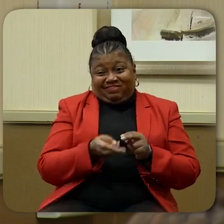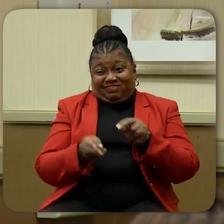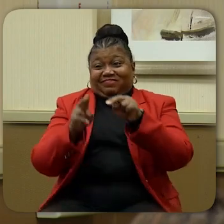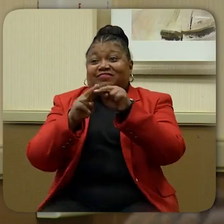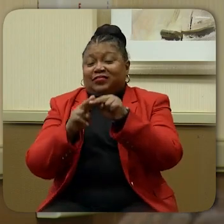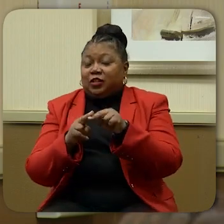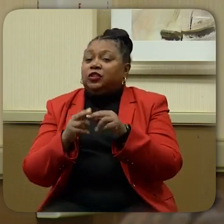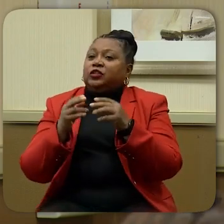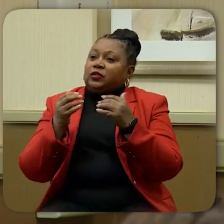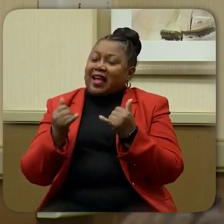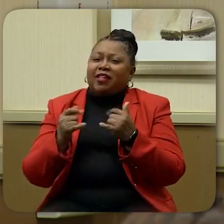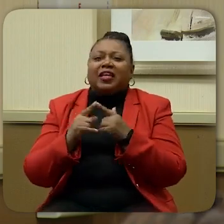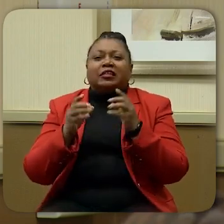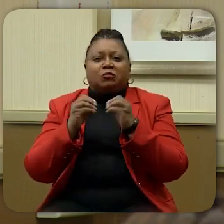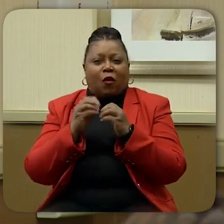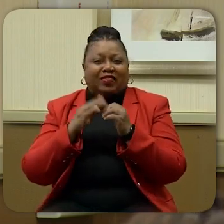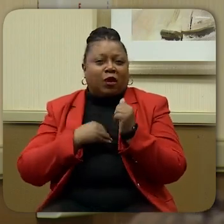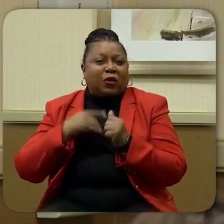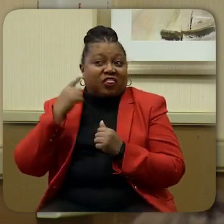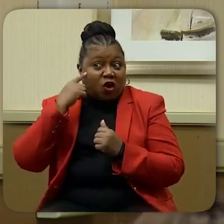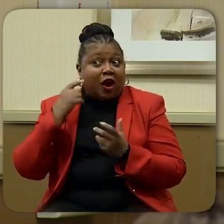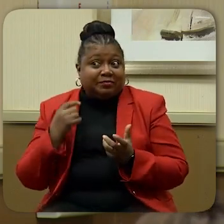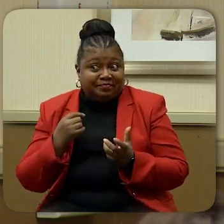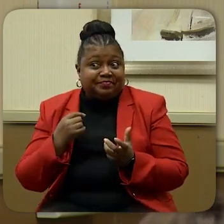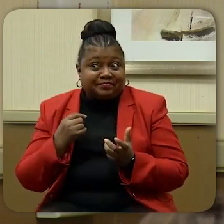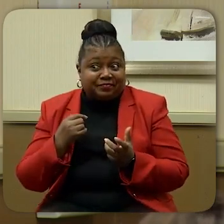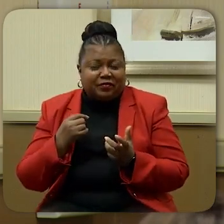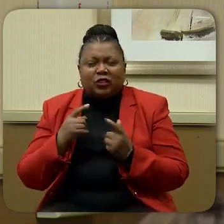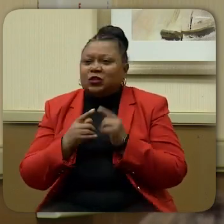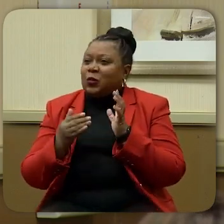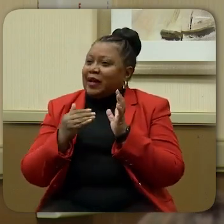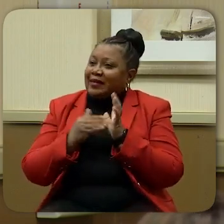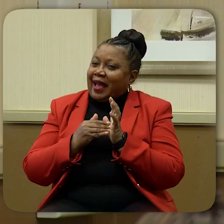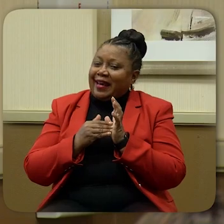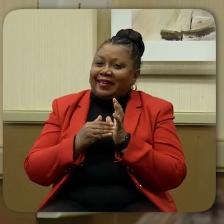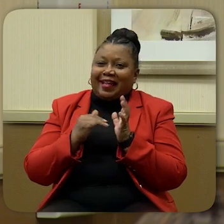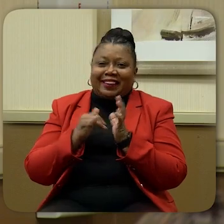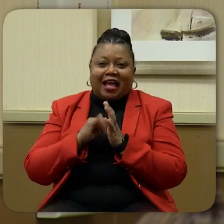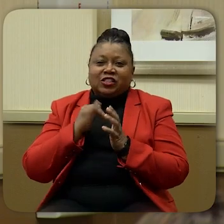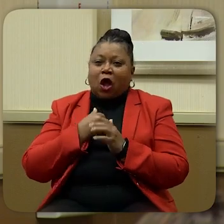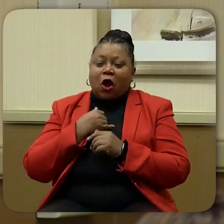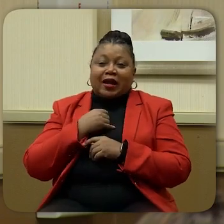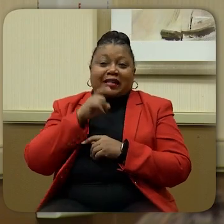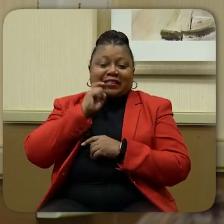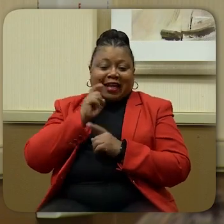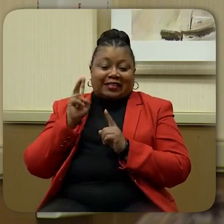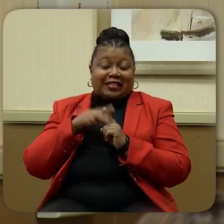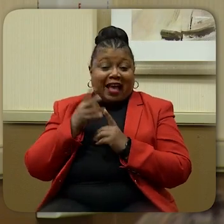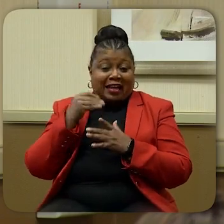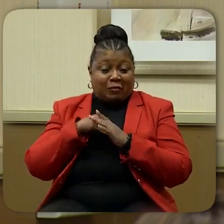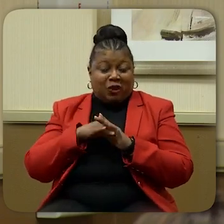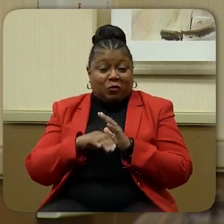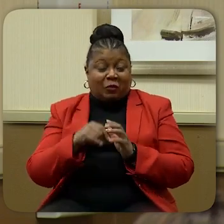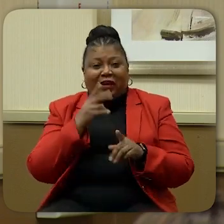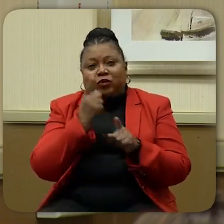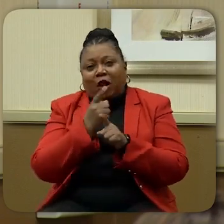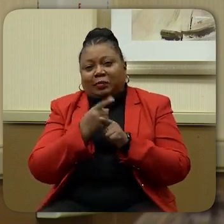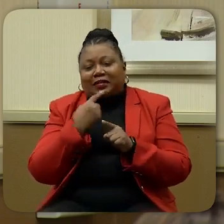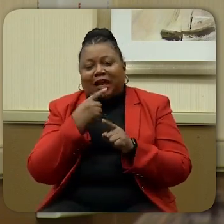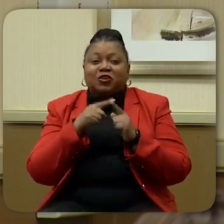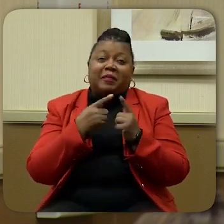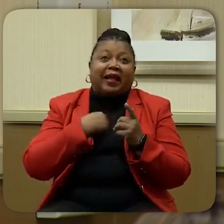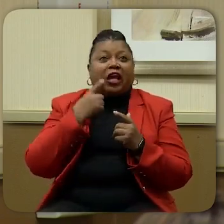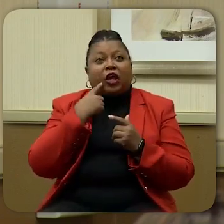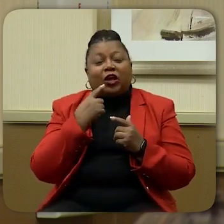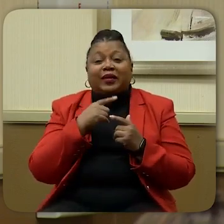So there's more than we thought. So again, that's our sex assigned at birth is what we typically say. So sometimes you